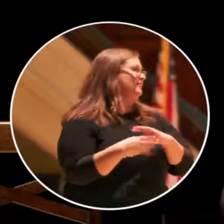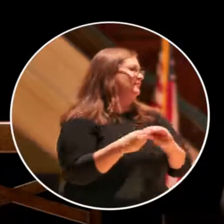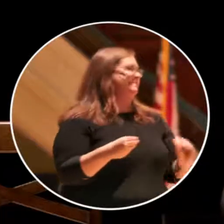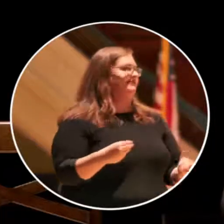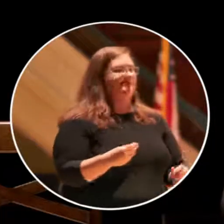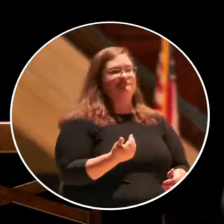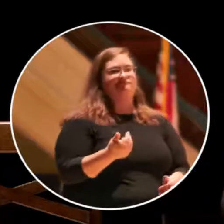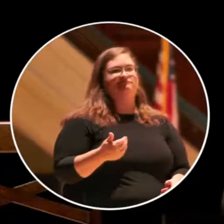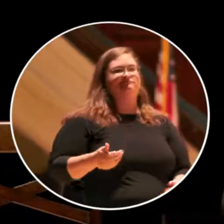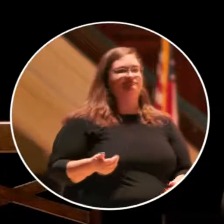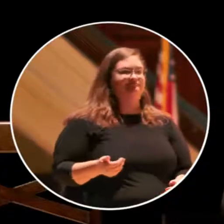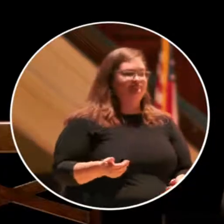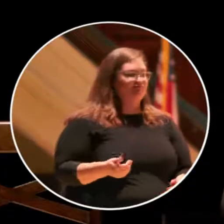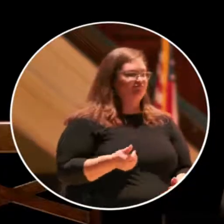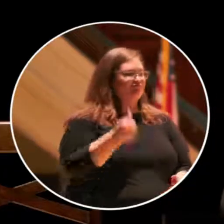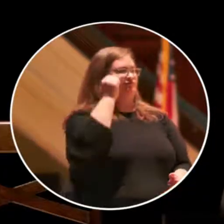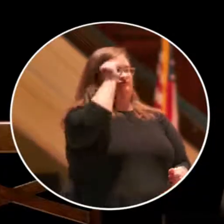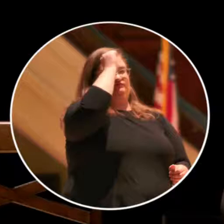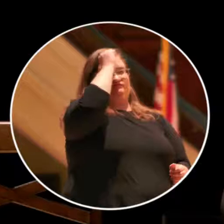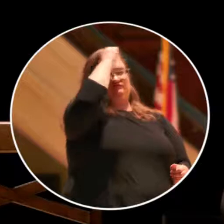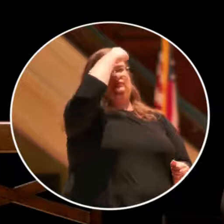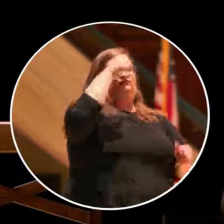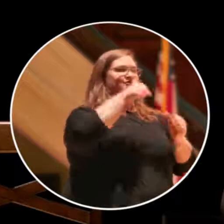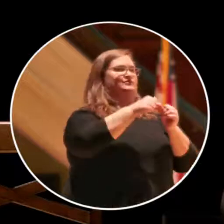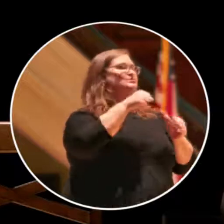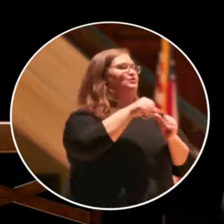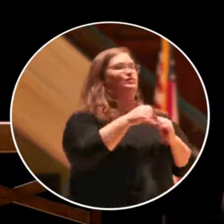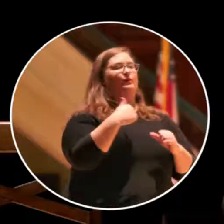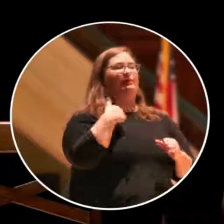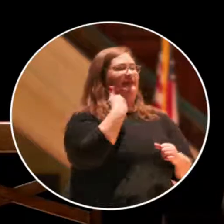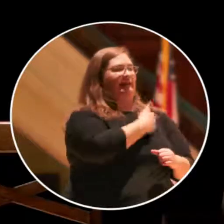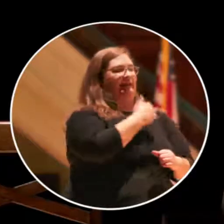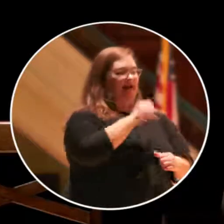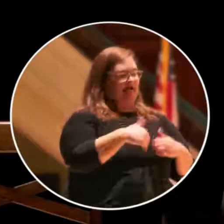that we can lead our own path.